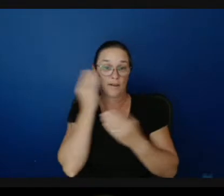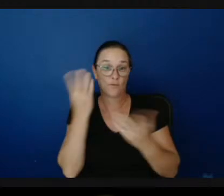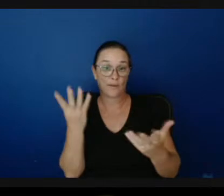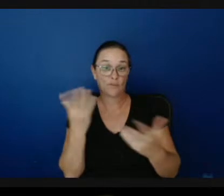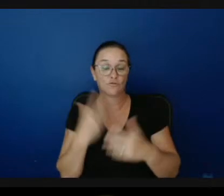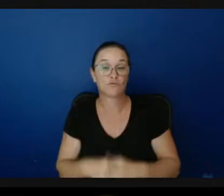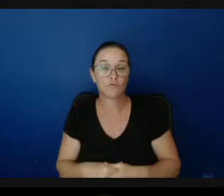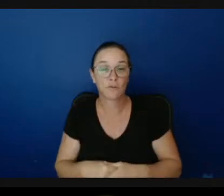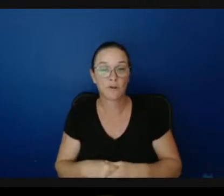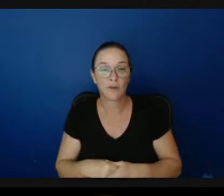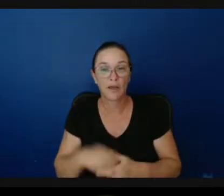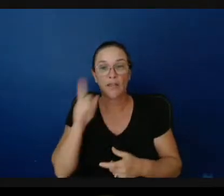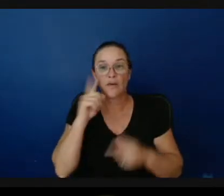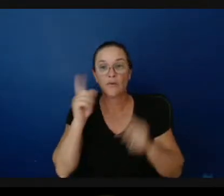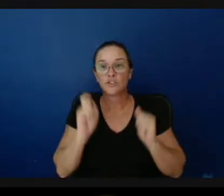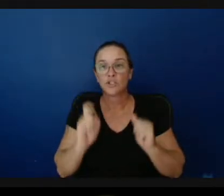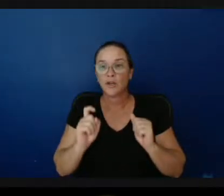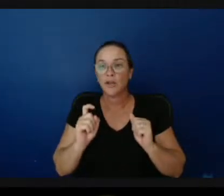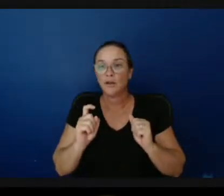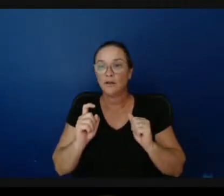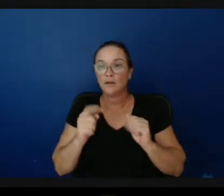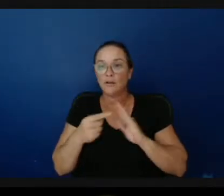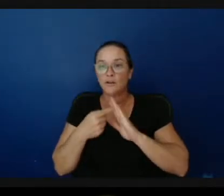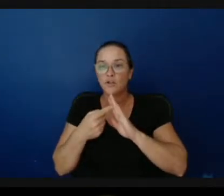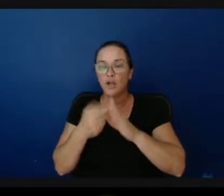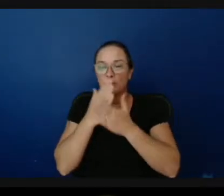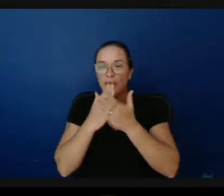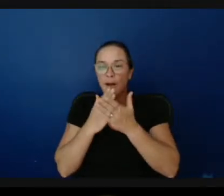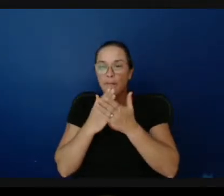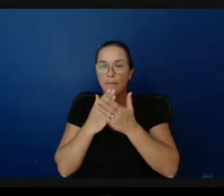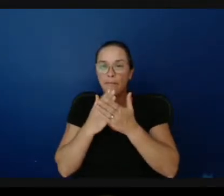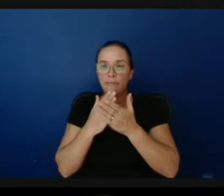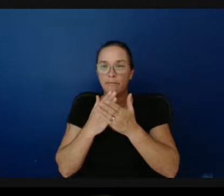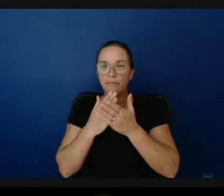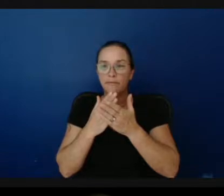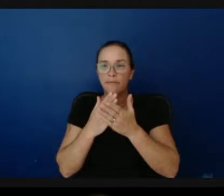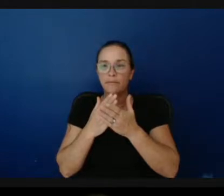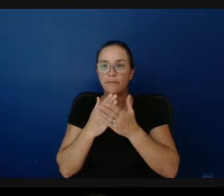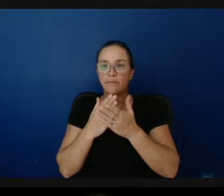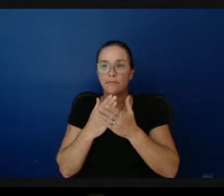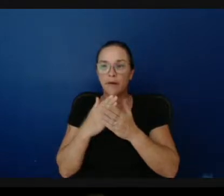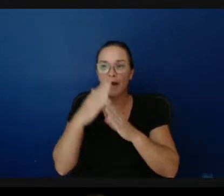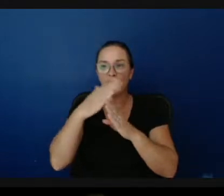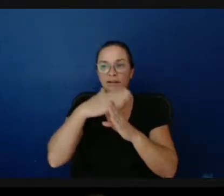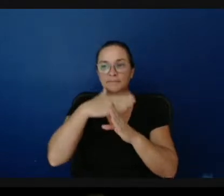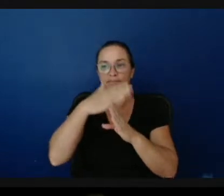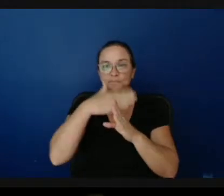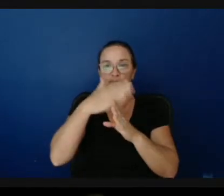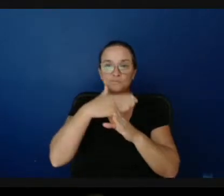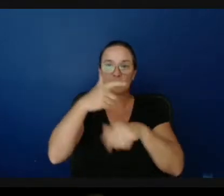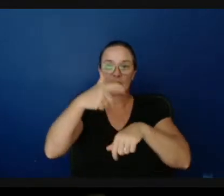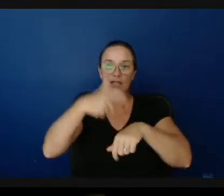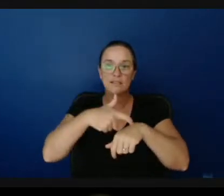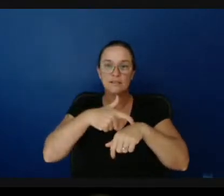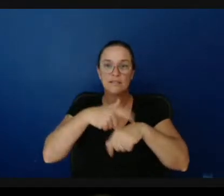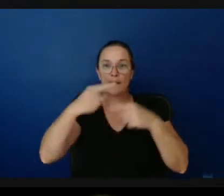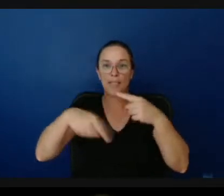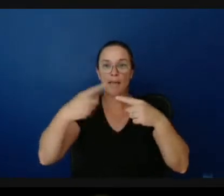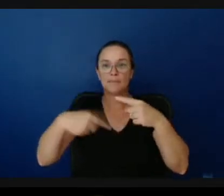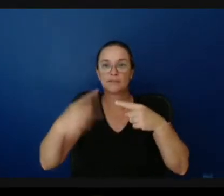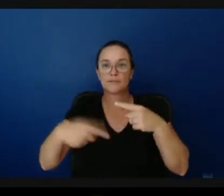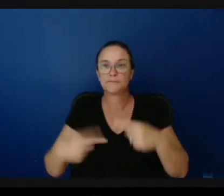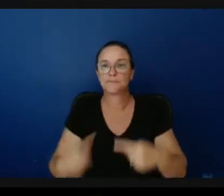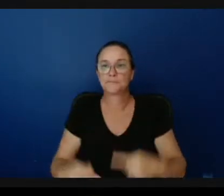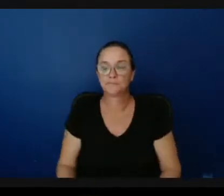also should come through some of these time-lapse images. So let me start off here. This is the thermal camera, and just the first pass